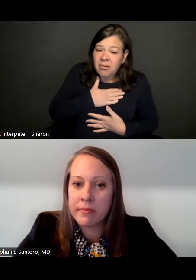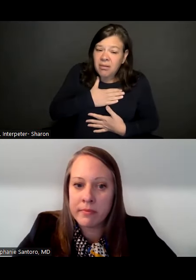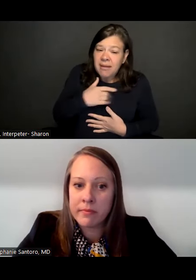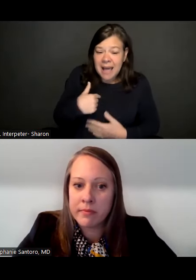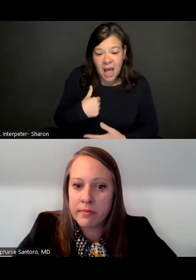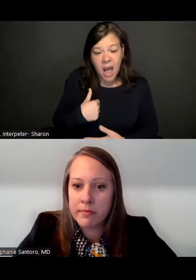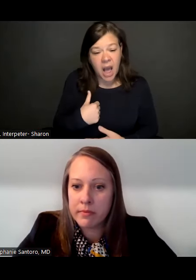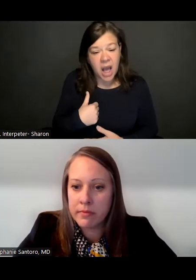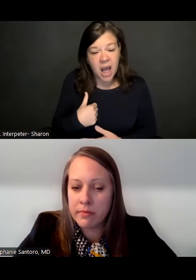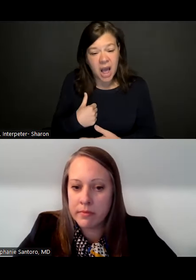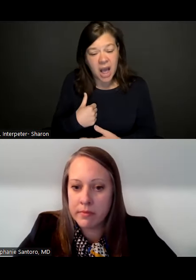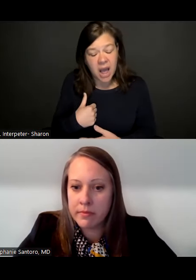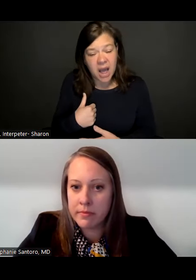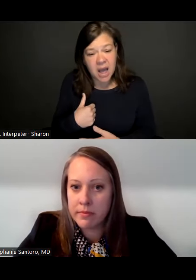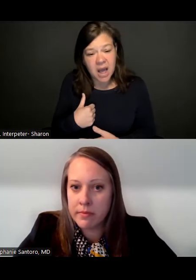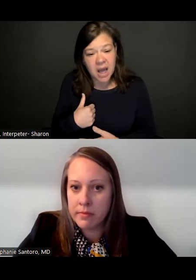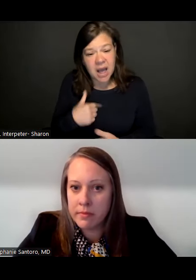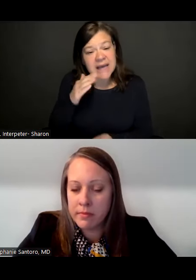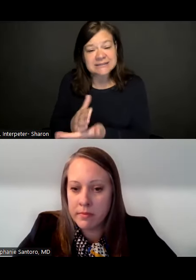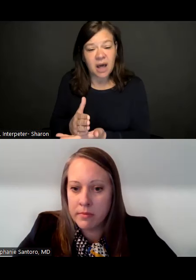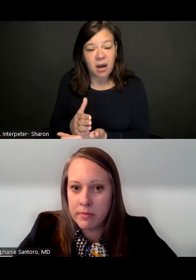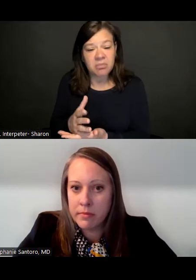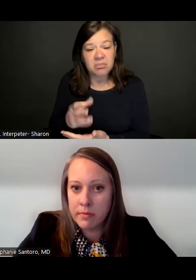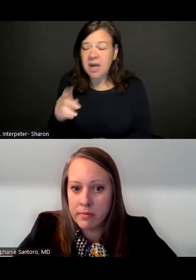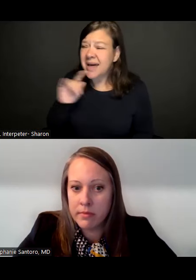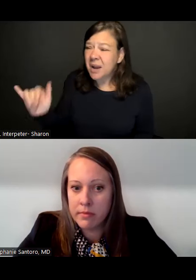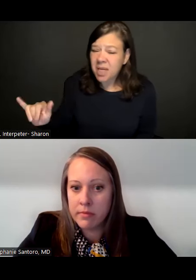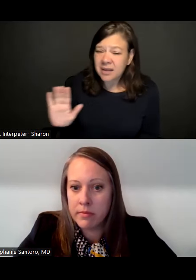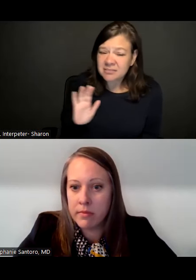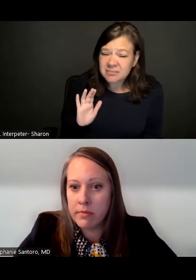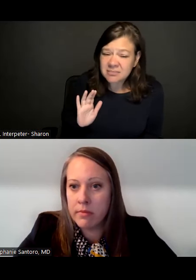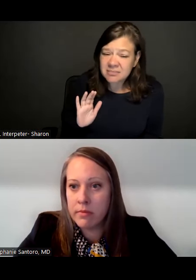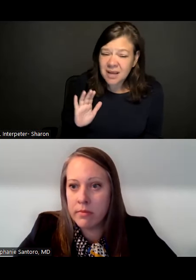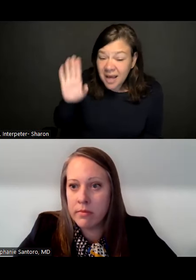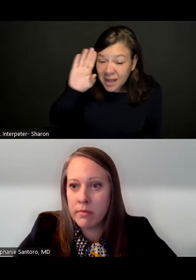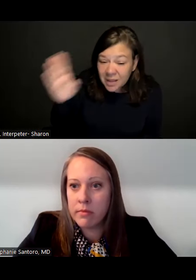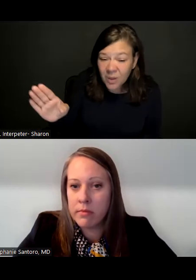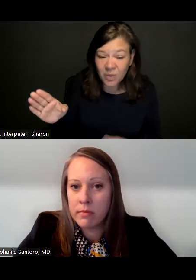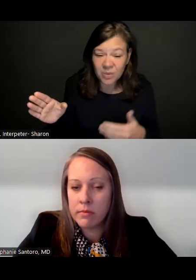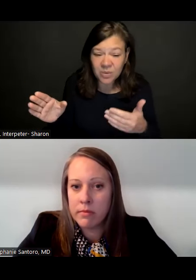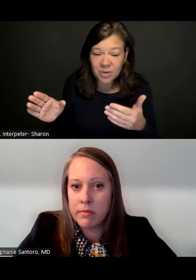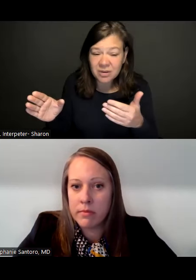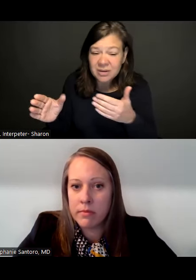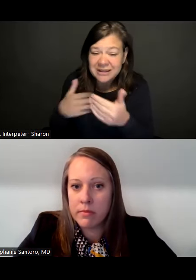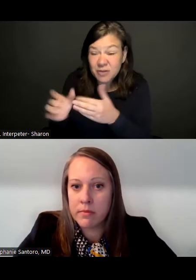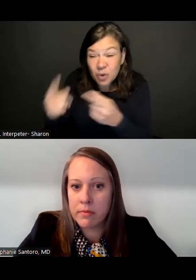And I step in, I'm like, hello, even though you may be teasing about it, stop.